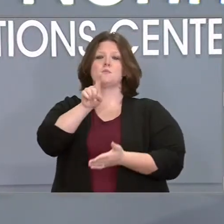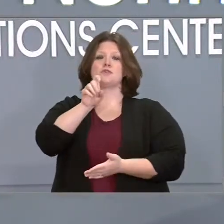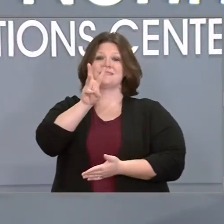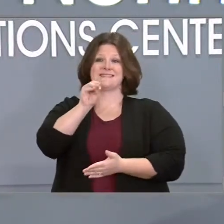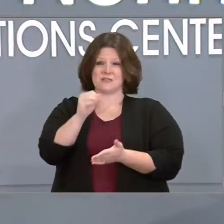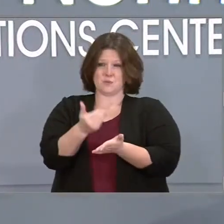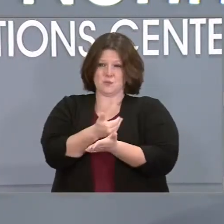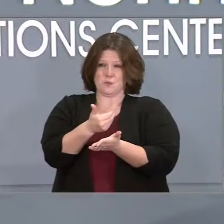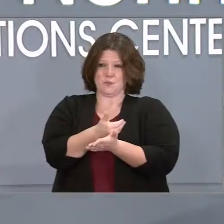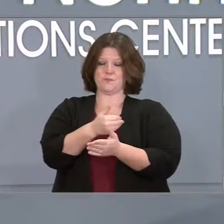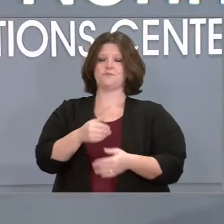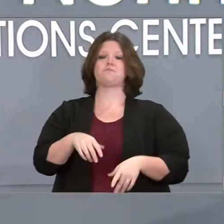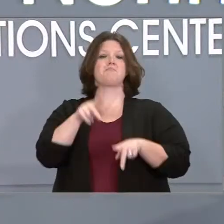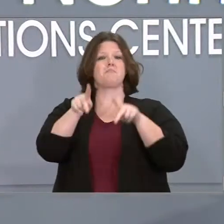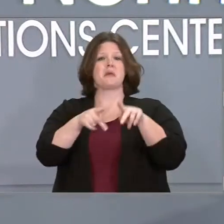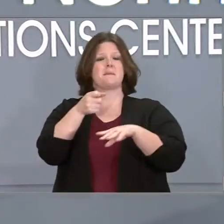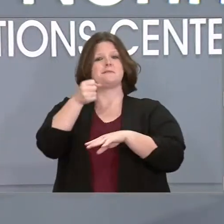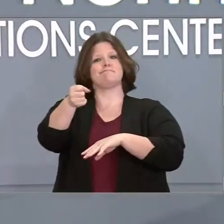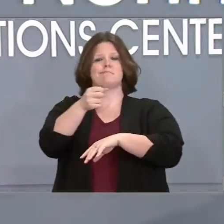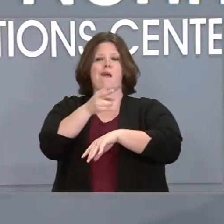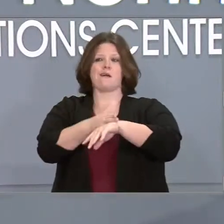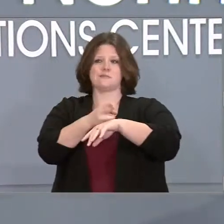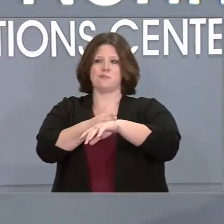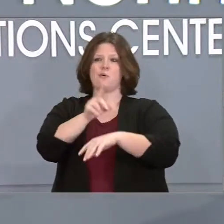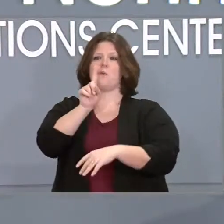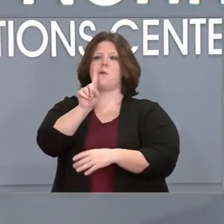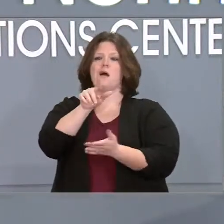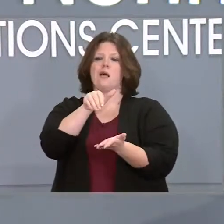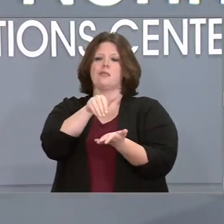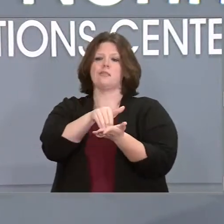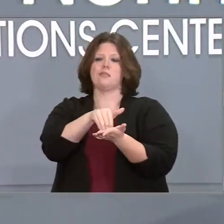1,406 people in the hospital, and sadly